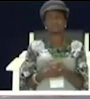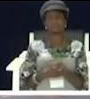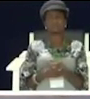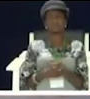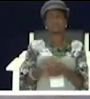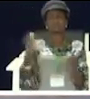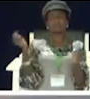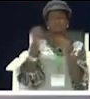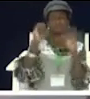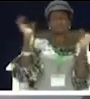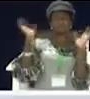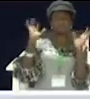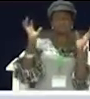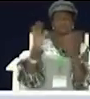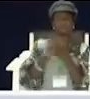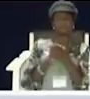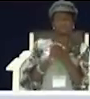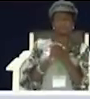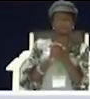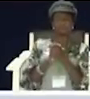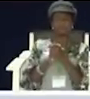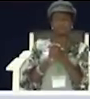Thank you, my Father.